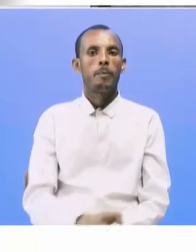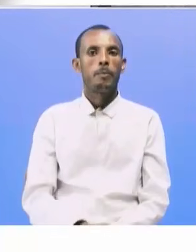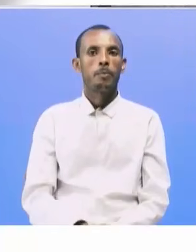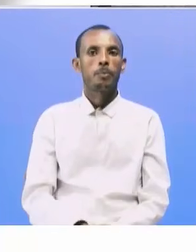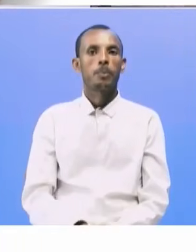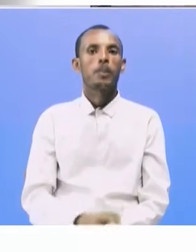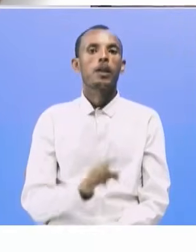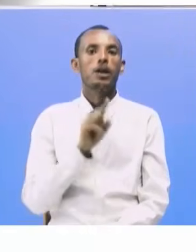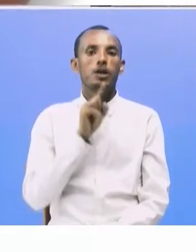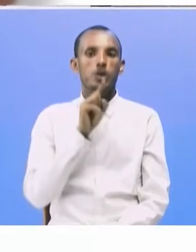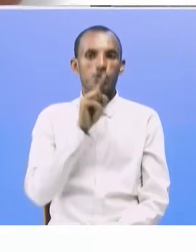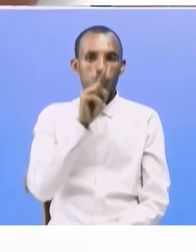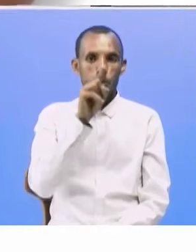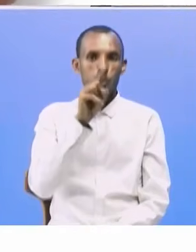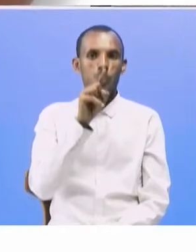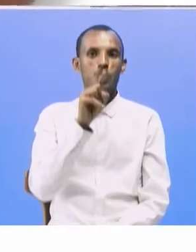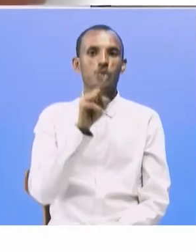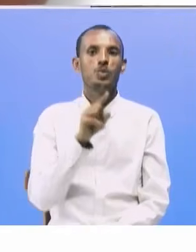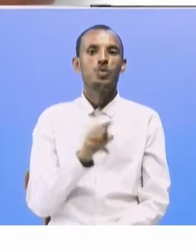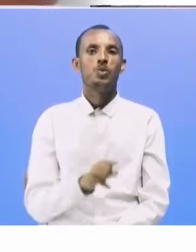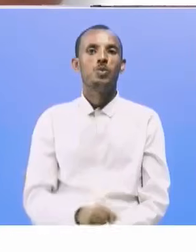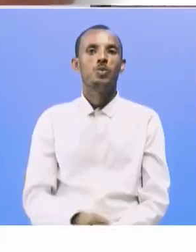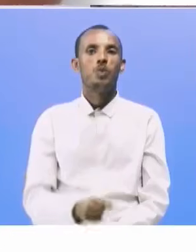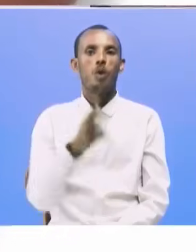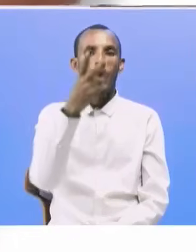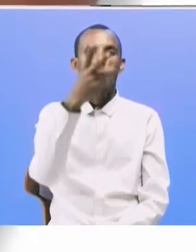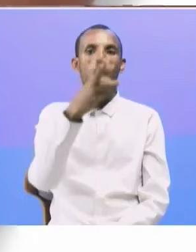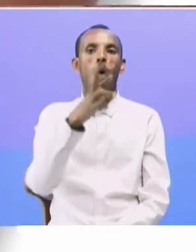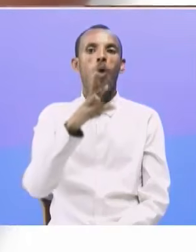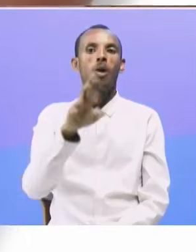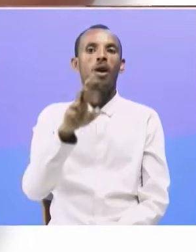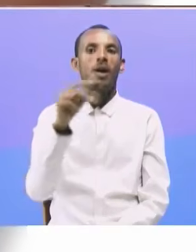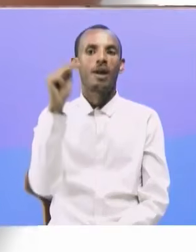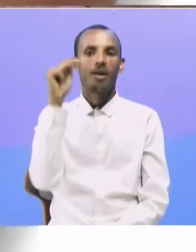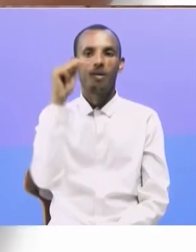are true or